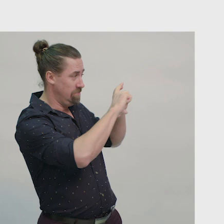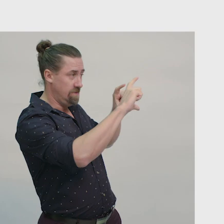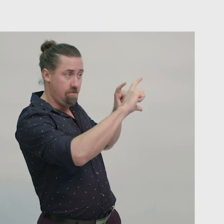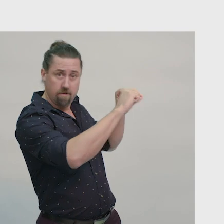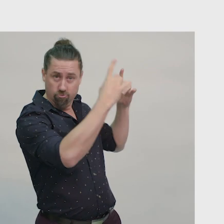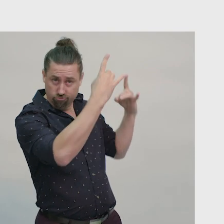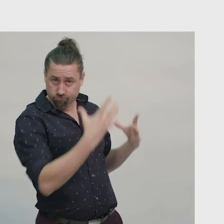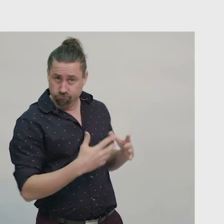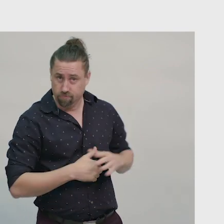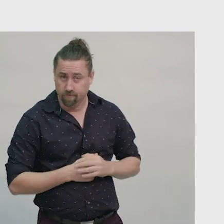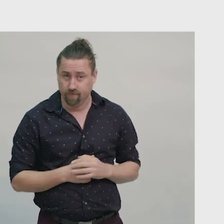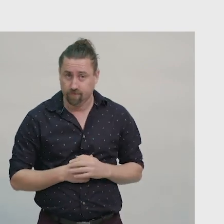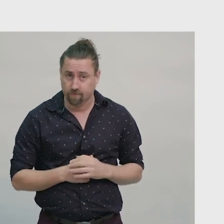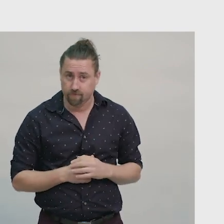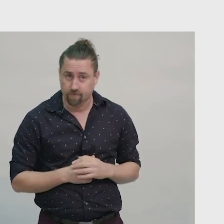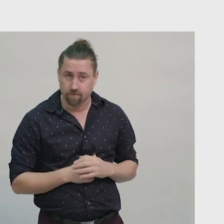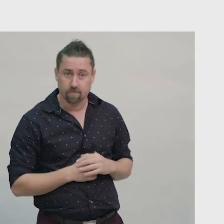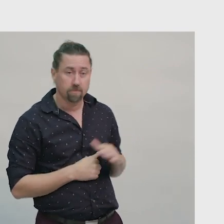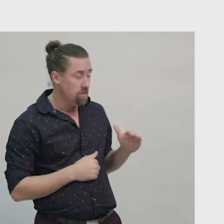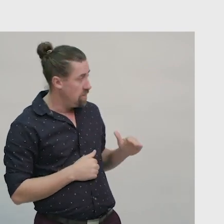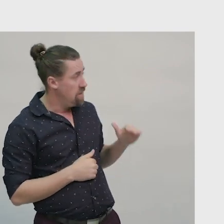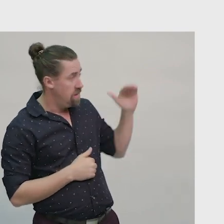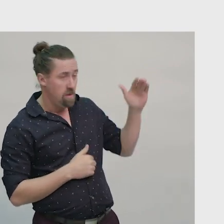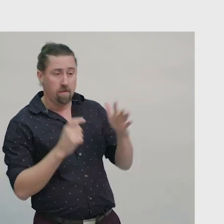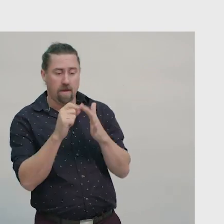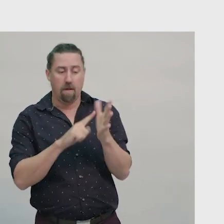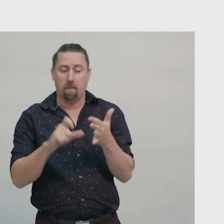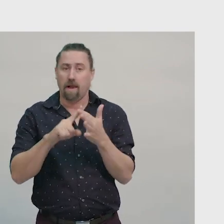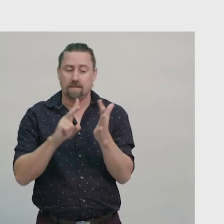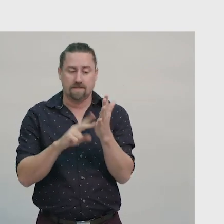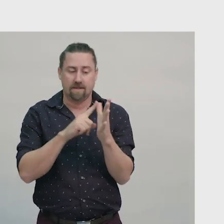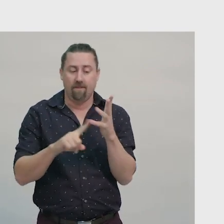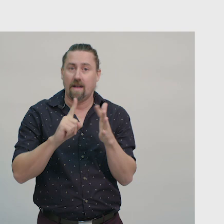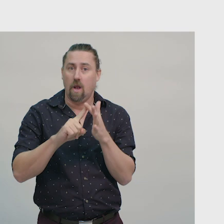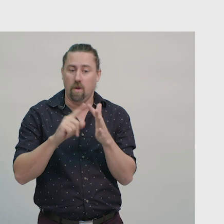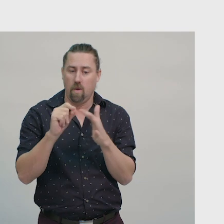rectangle. Then, we split it using place value parts.